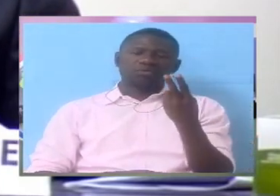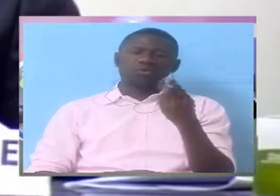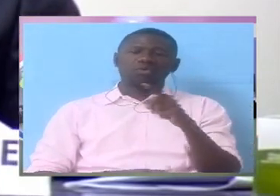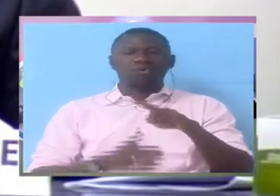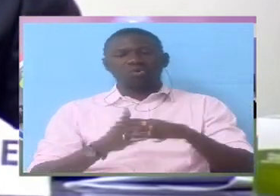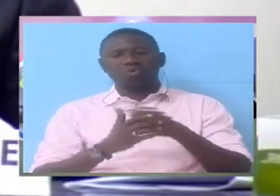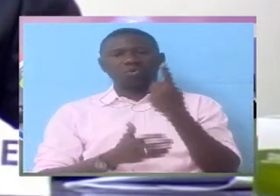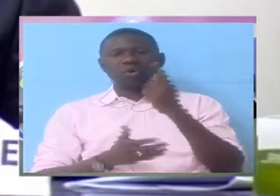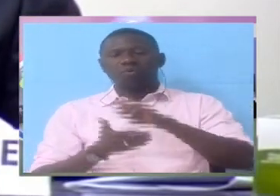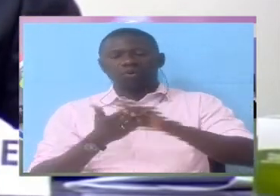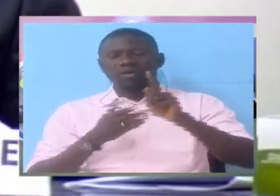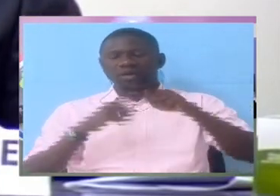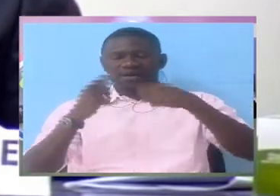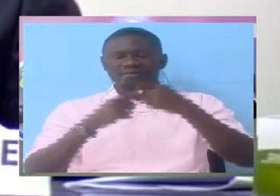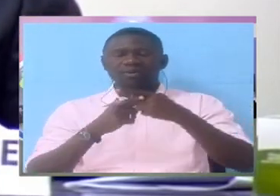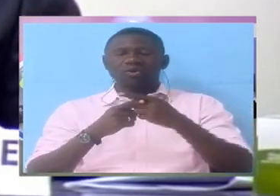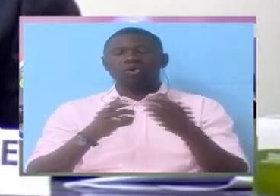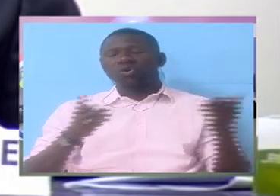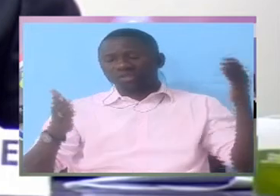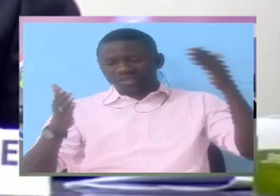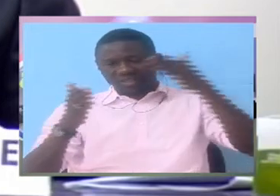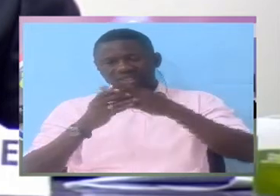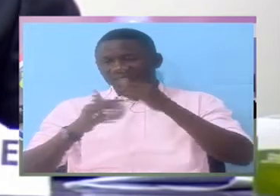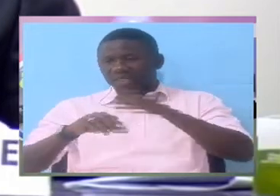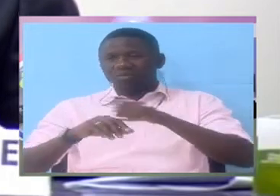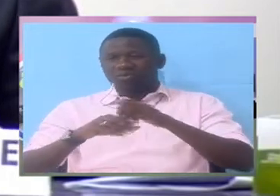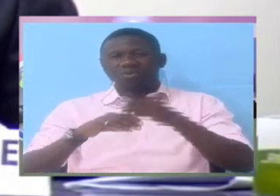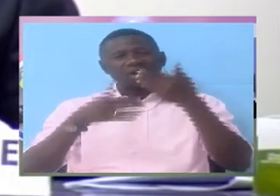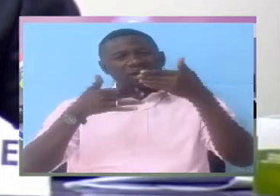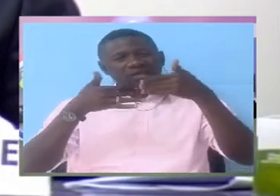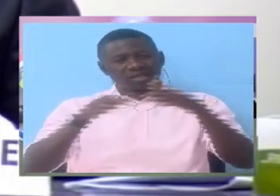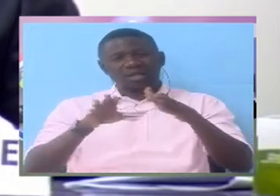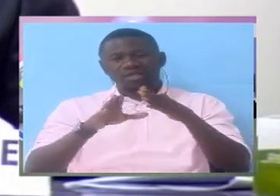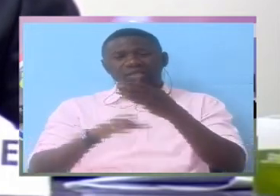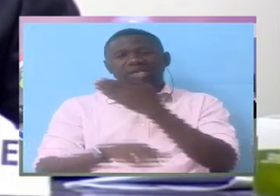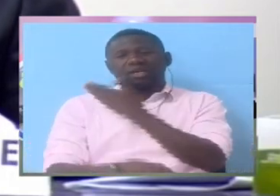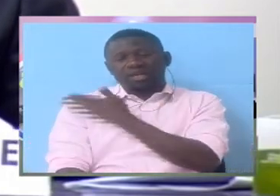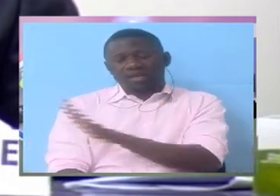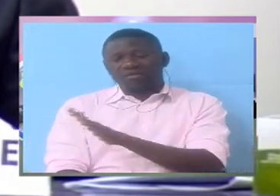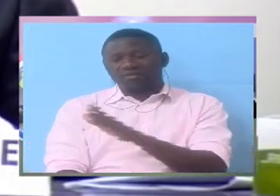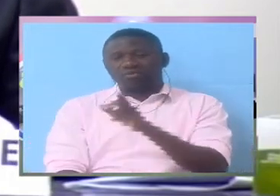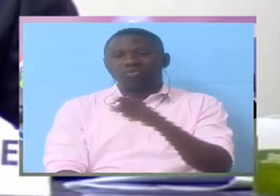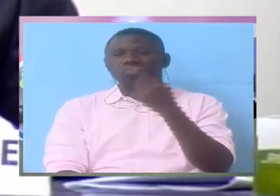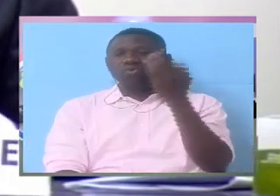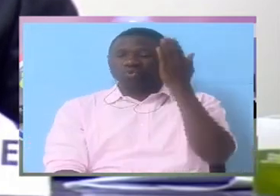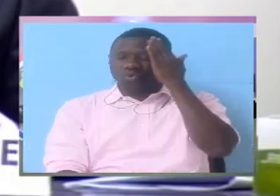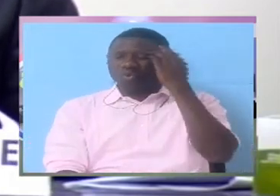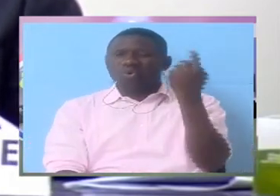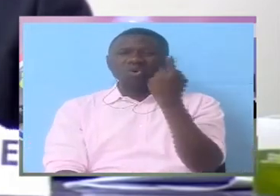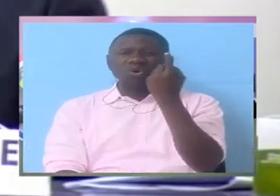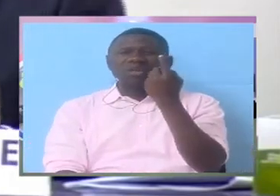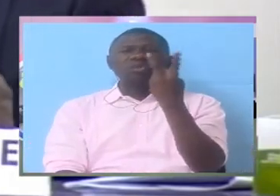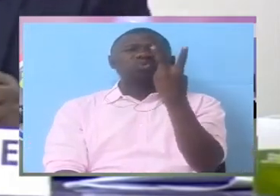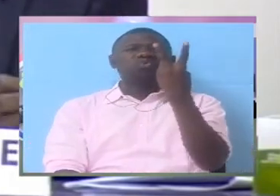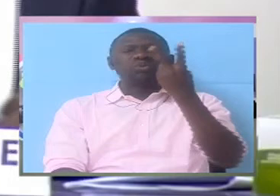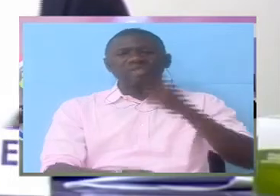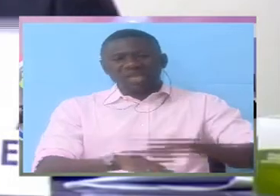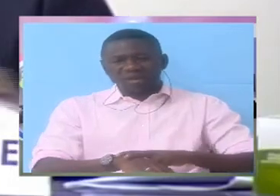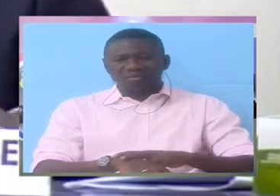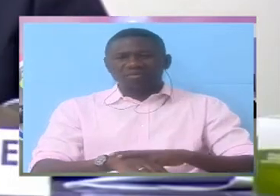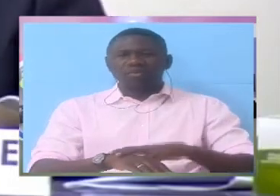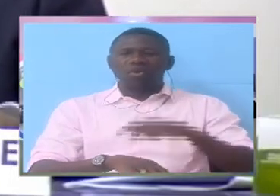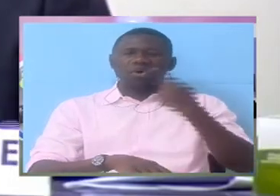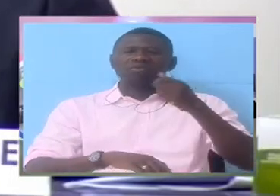until the time you were terminated, you were aware of only two instances of torture. What in the Gabriti Ada Mutai